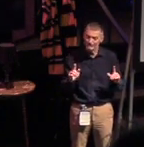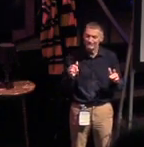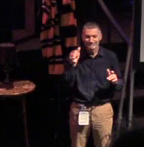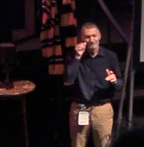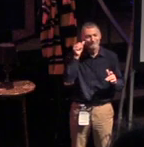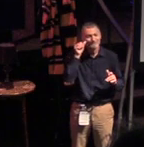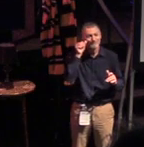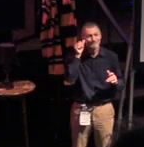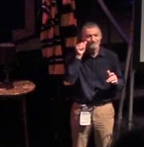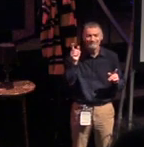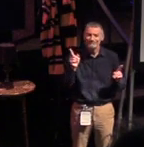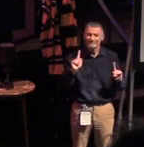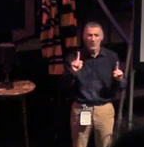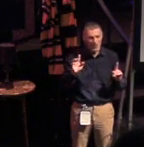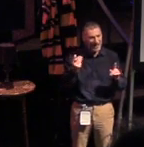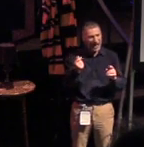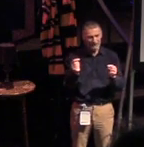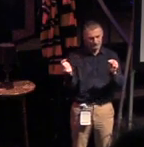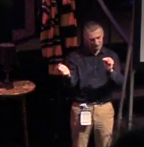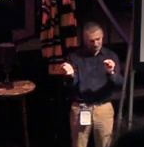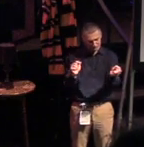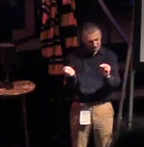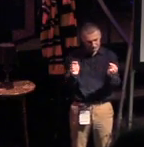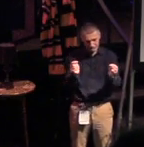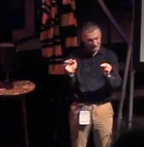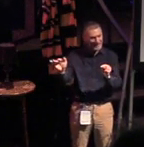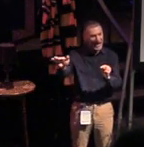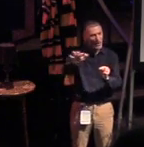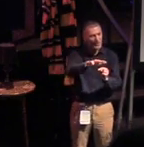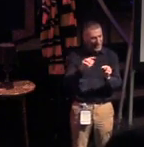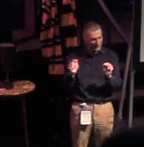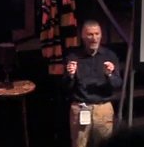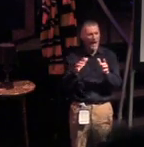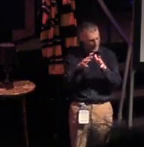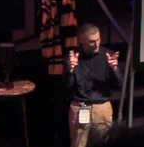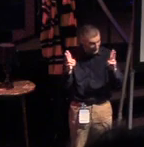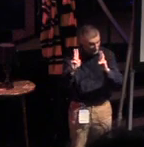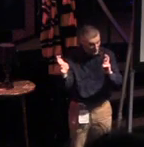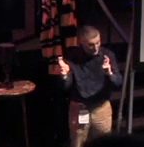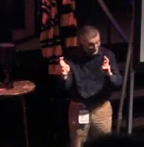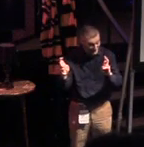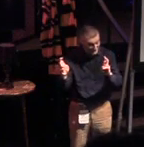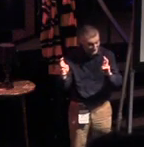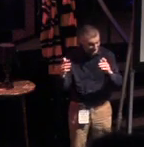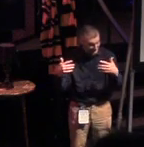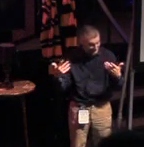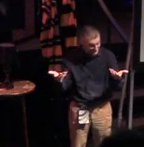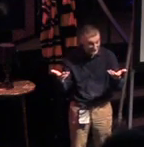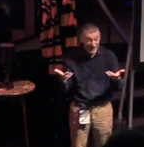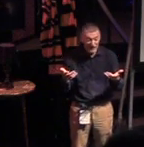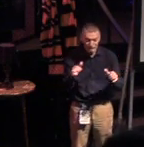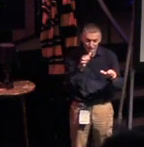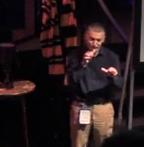on quite a big subject in the UK our our position found in our position